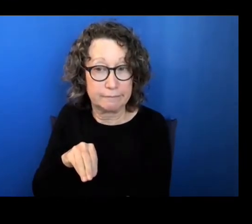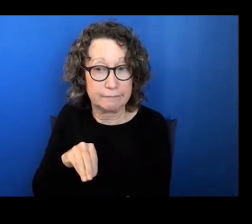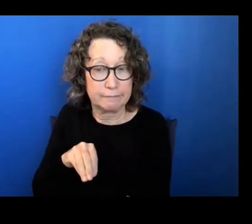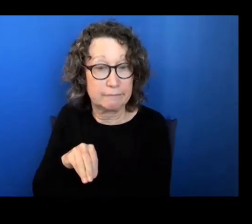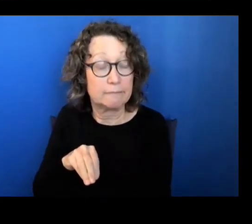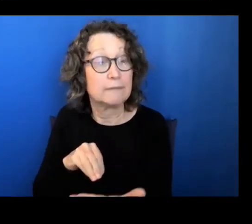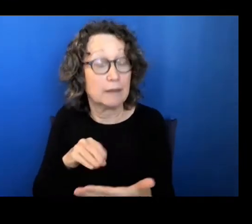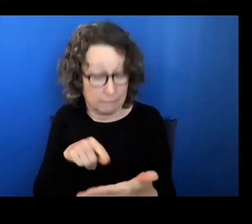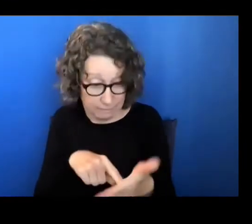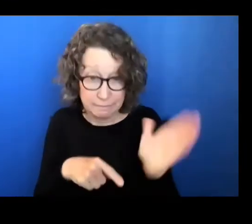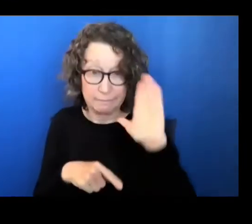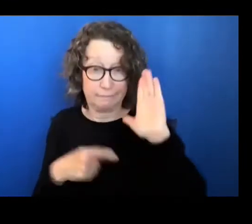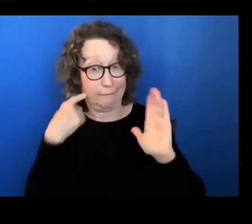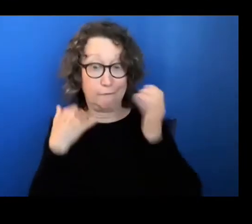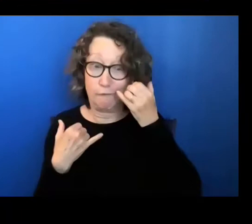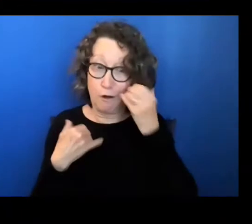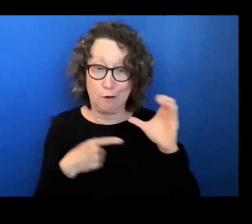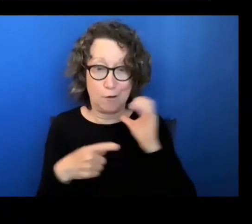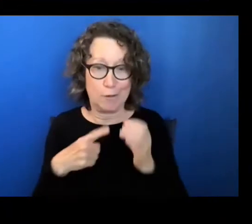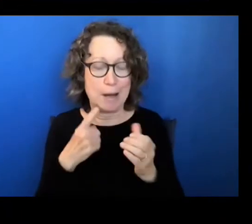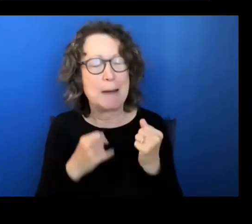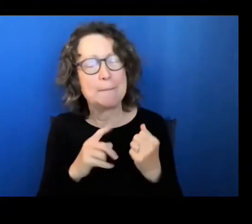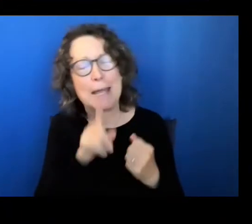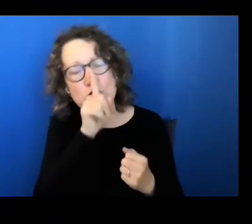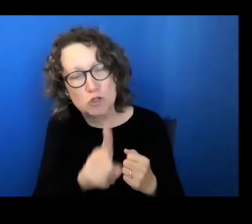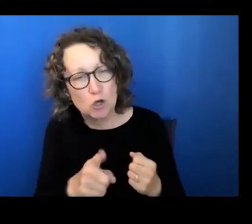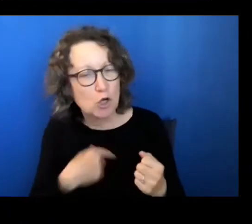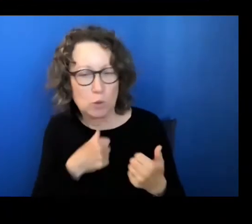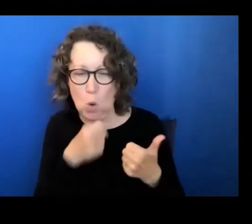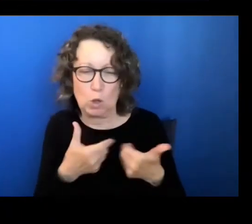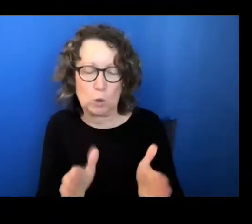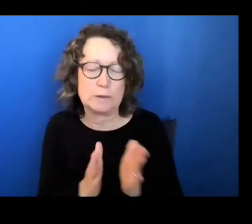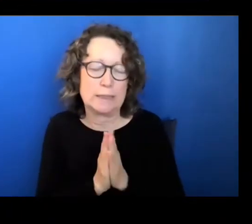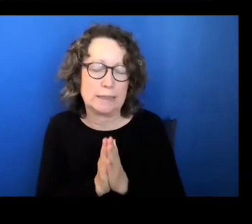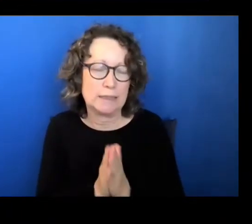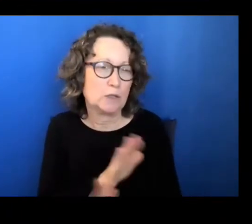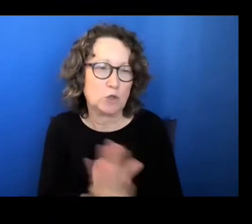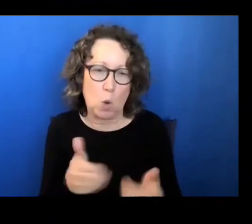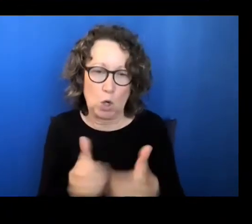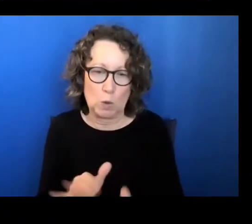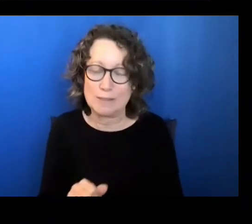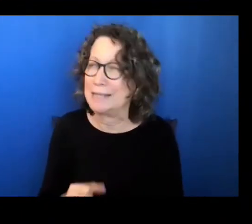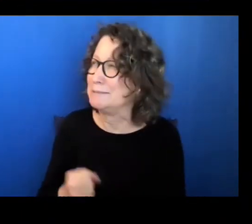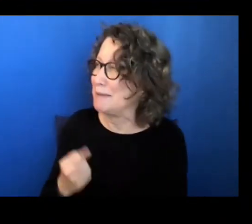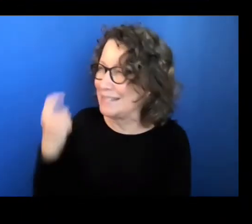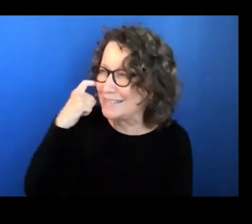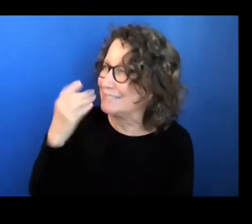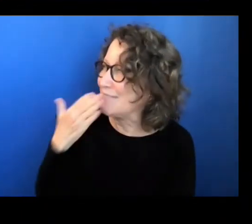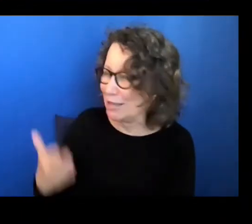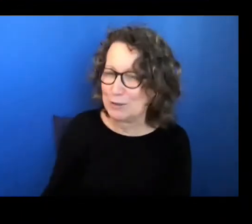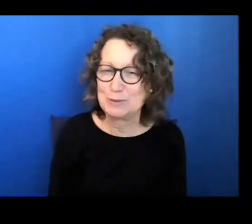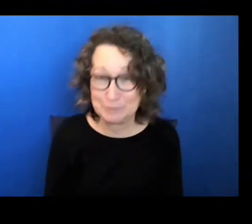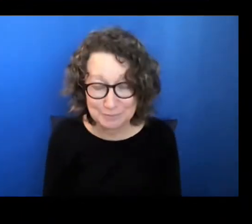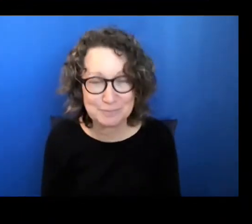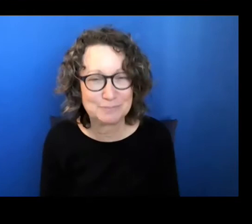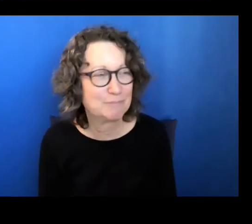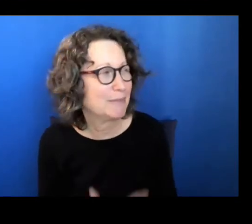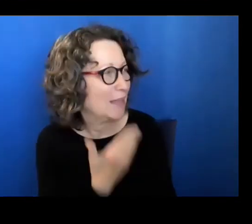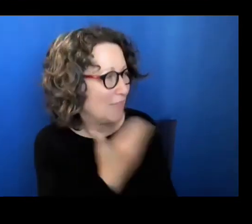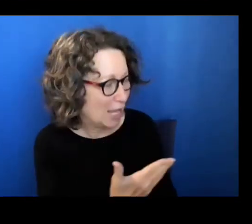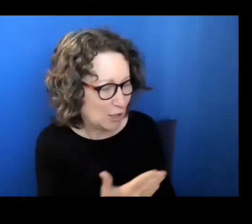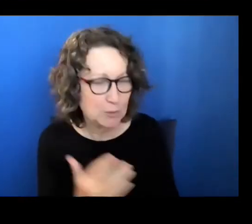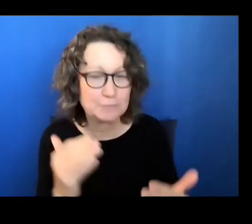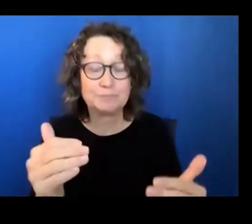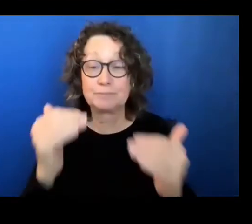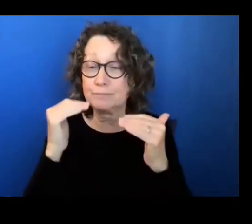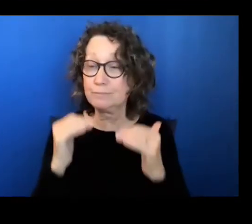your phone. But definitely safeguard it so that you don't lose it. Makes sense. Thank you guys so much. Thank you, Blake.